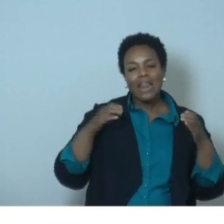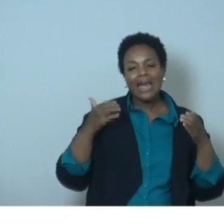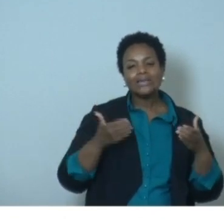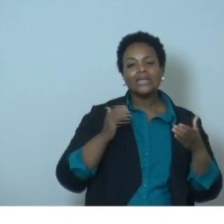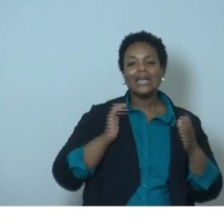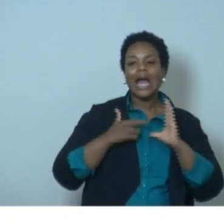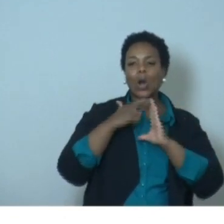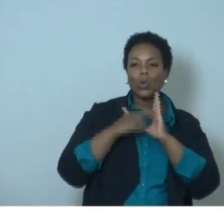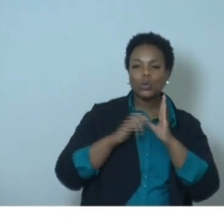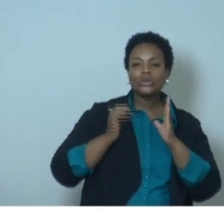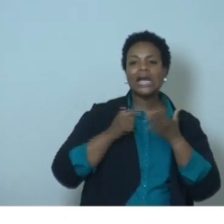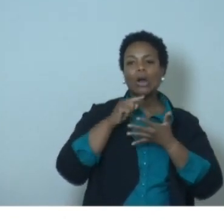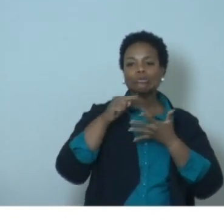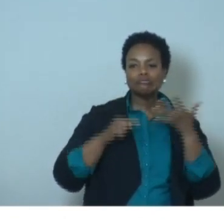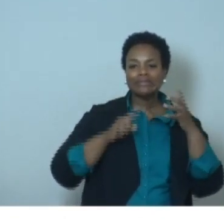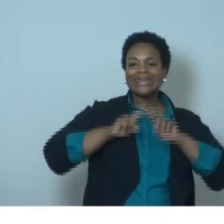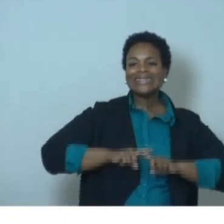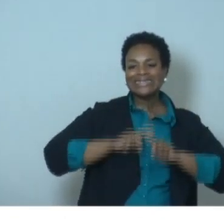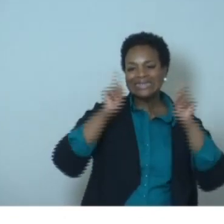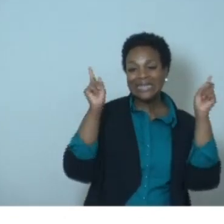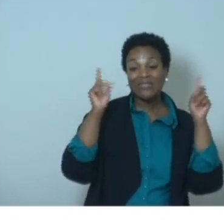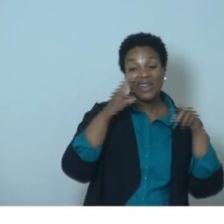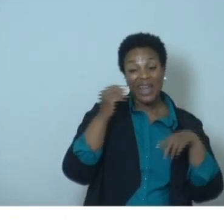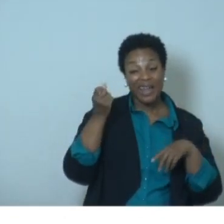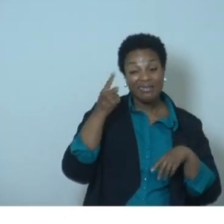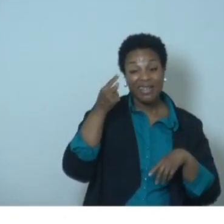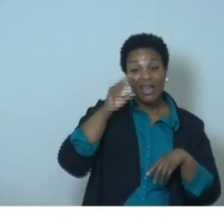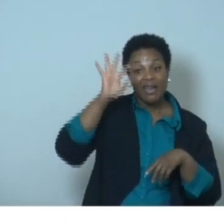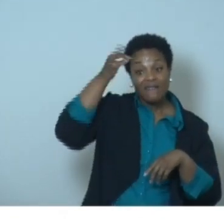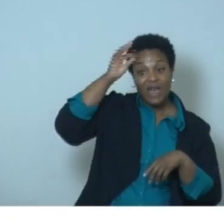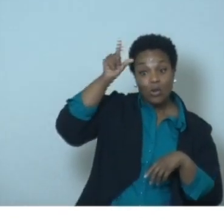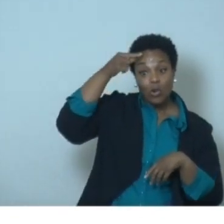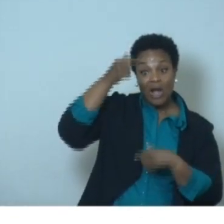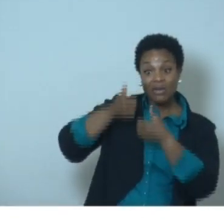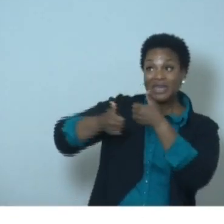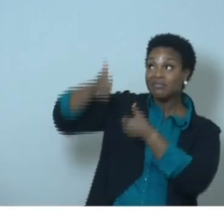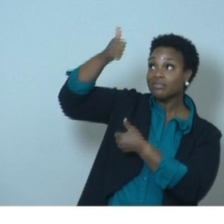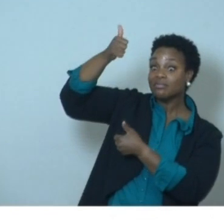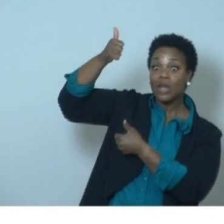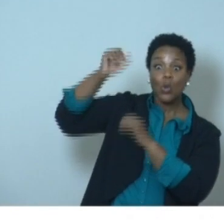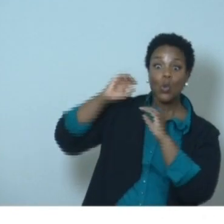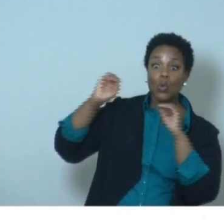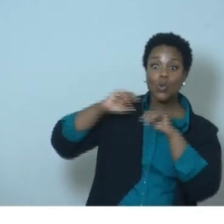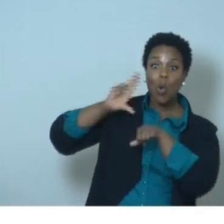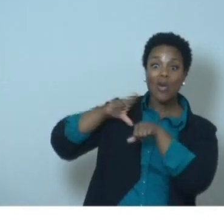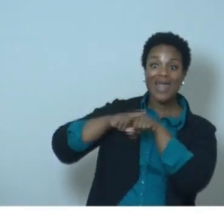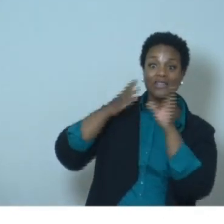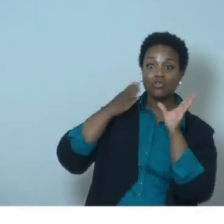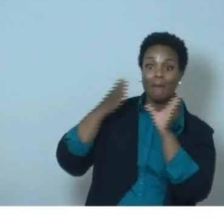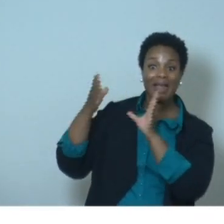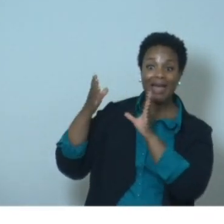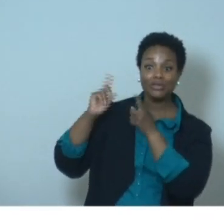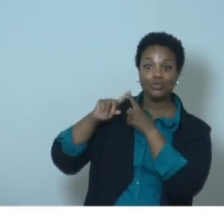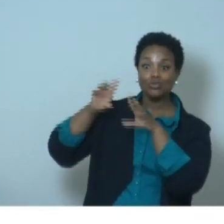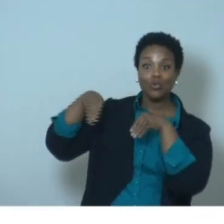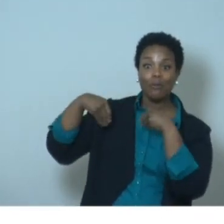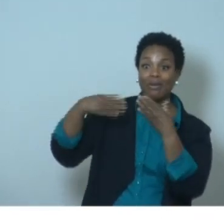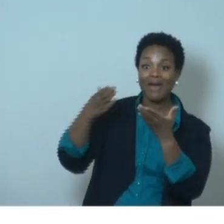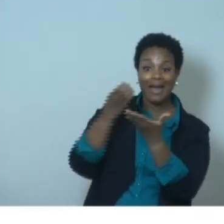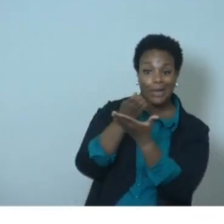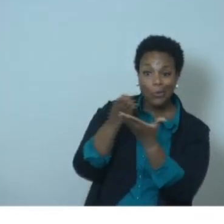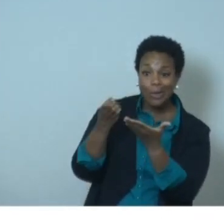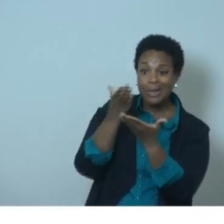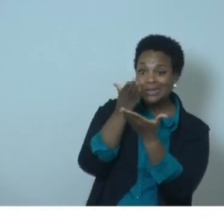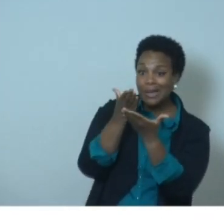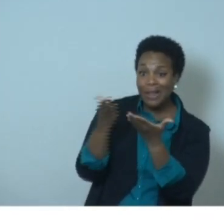government failed to have a national strategy that allowed us to have equipment and testing supplies so that we